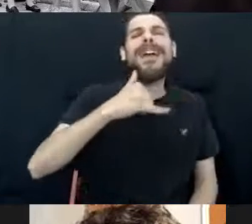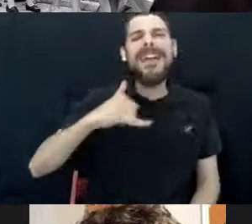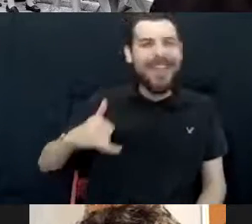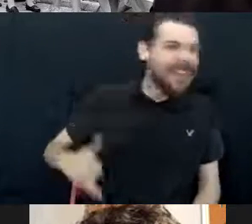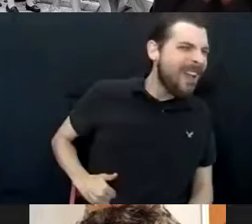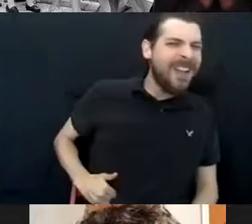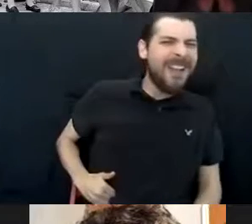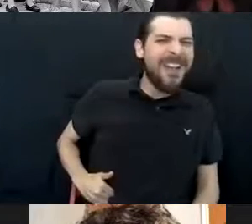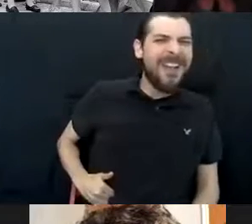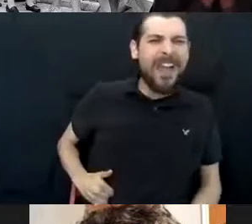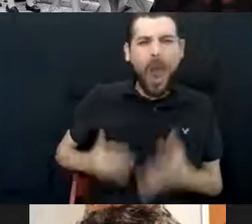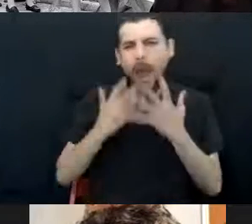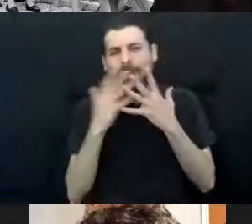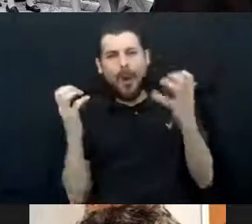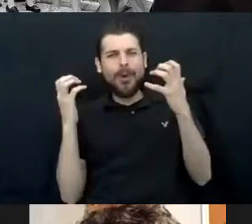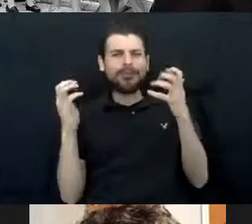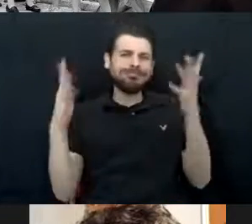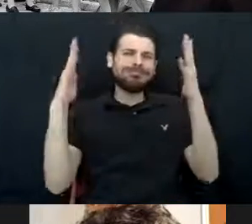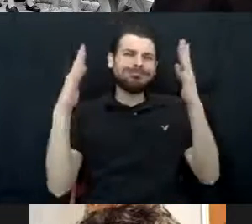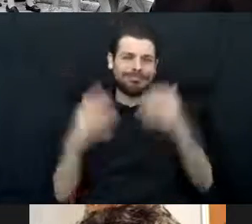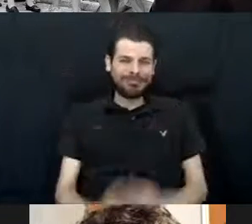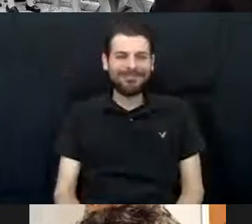Woo! That's right. All right.